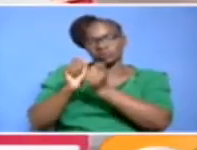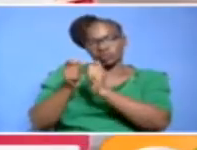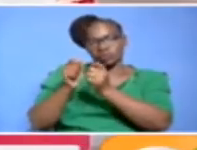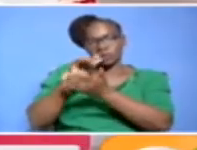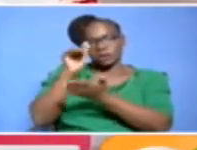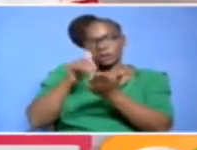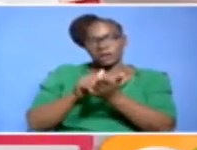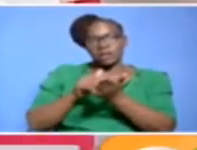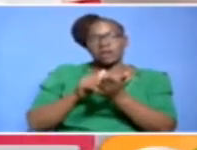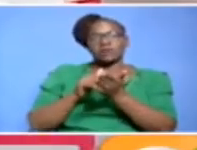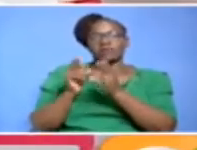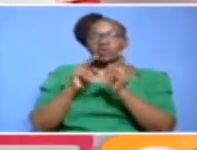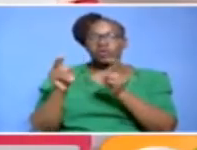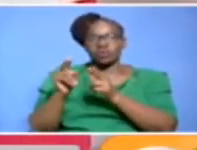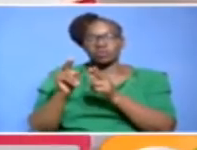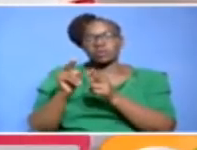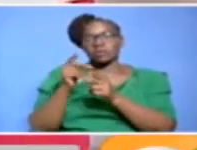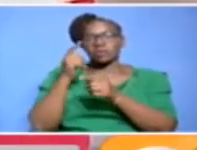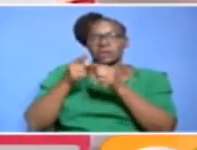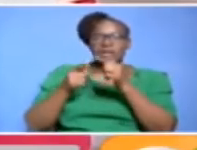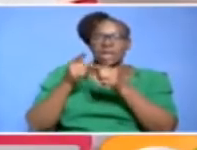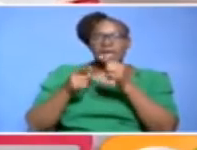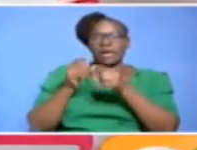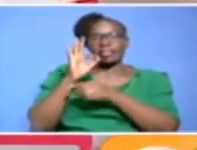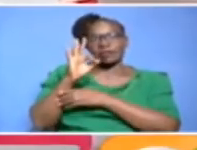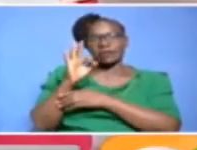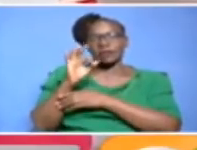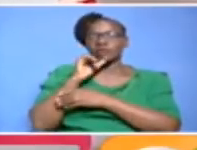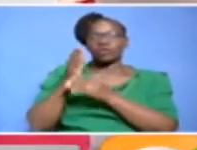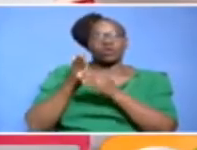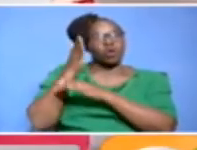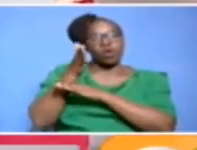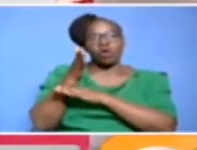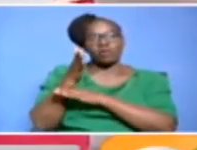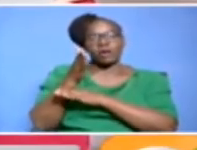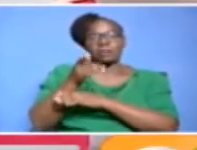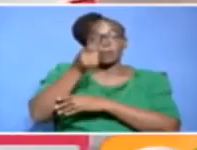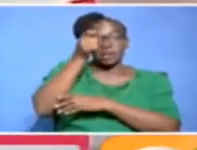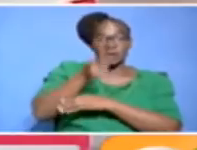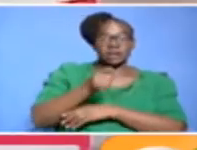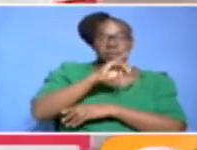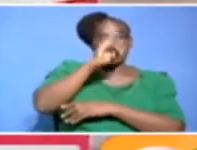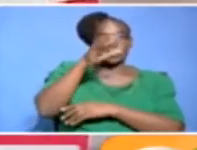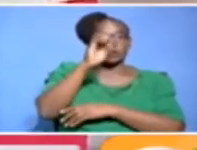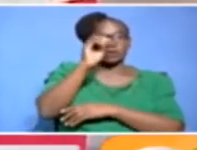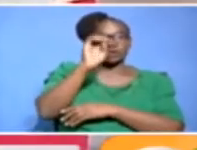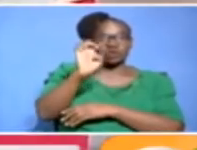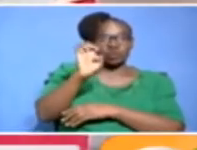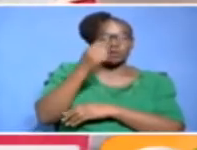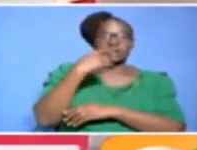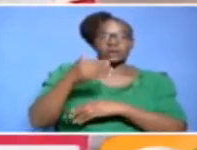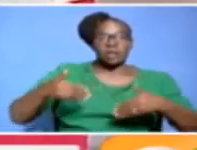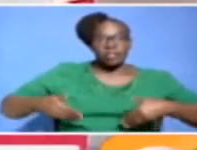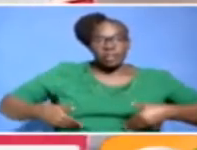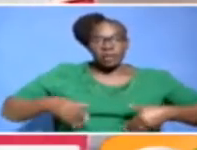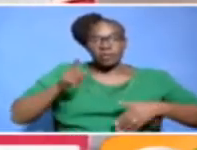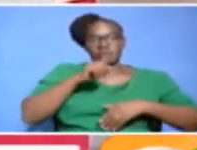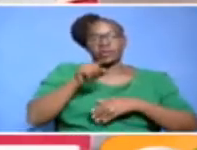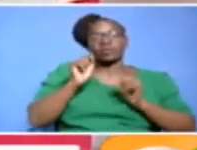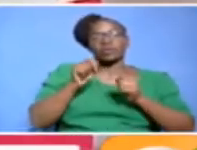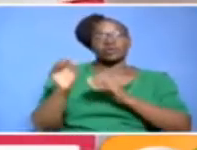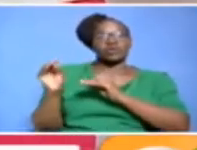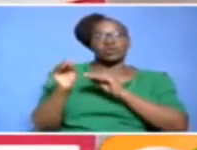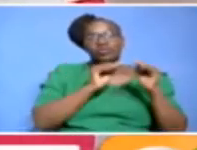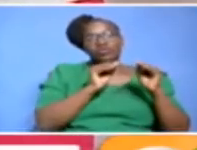no more than 3 years. Now, with a ruling by Justice Joel Ngugi, a teen offender could be moved from a